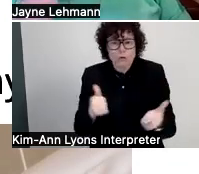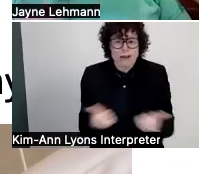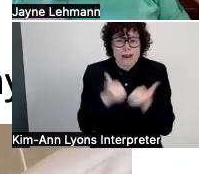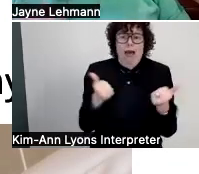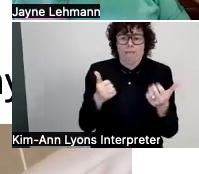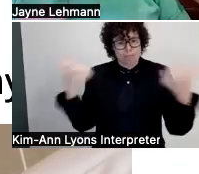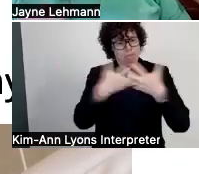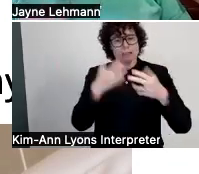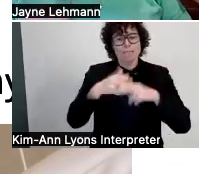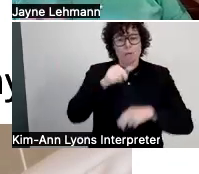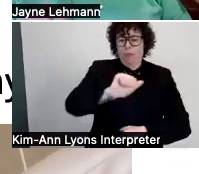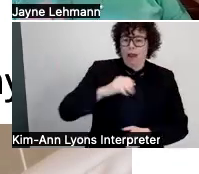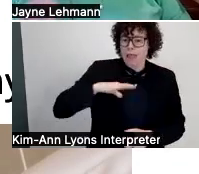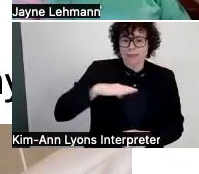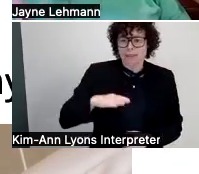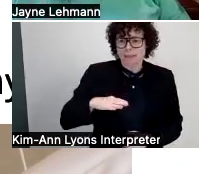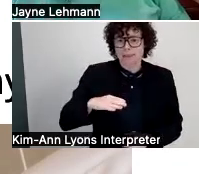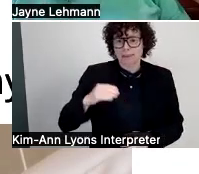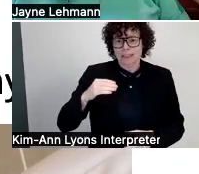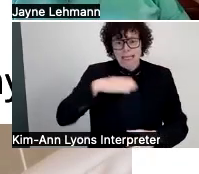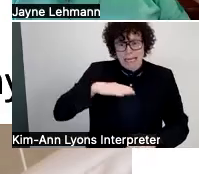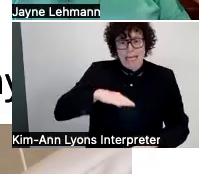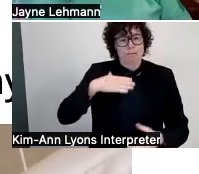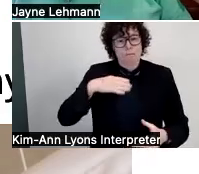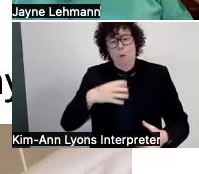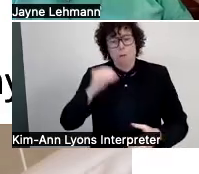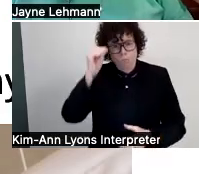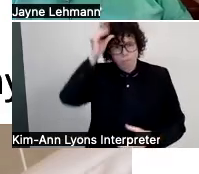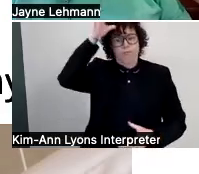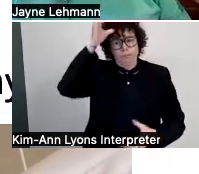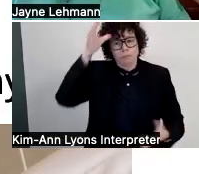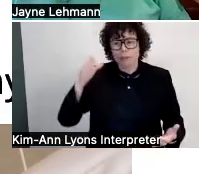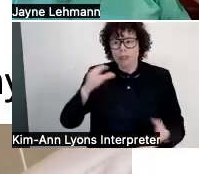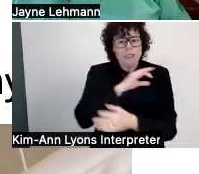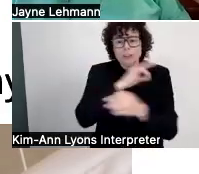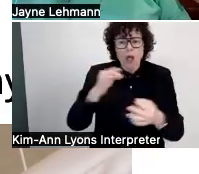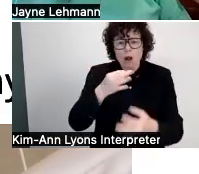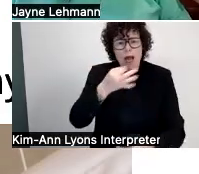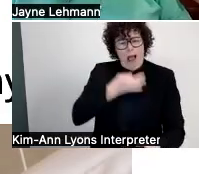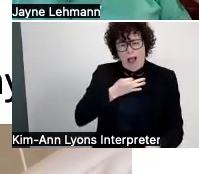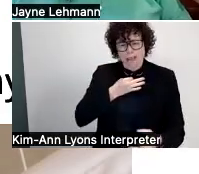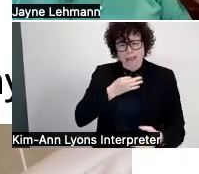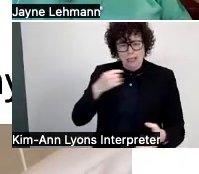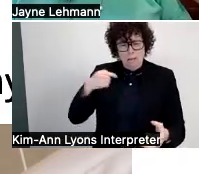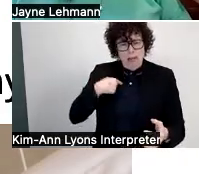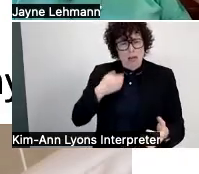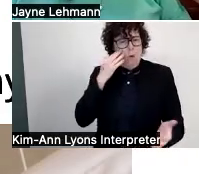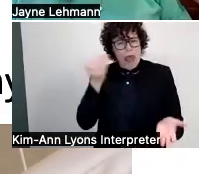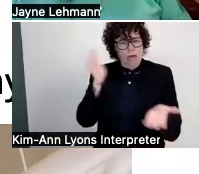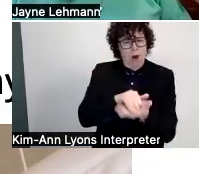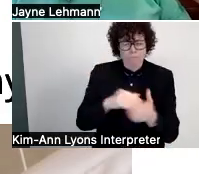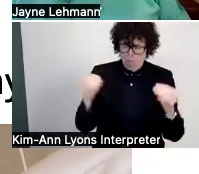that moment of contact during the assessment, instead of asking me baseline, start doing the